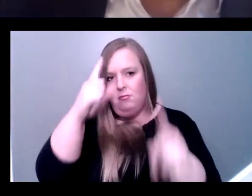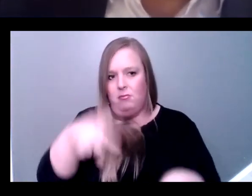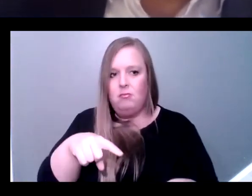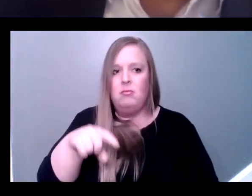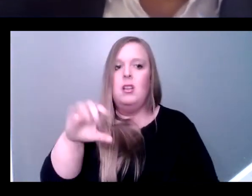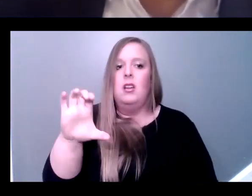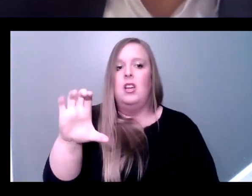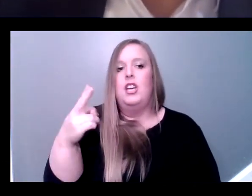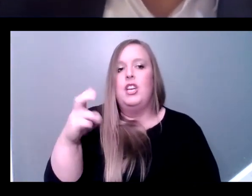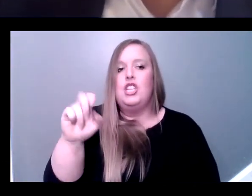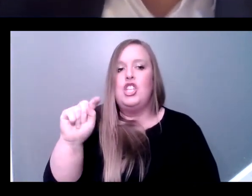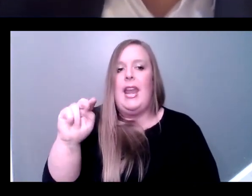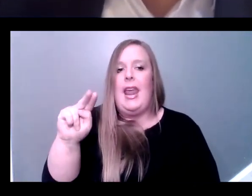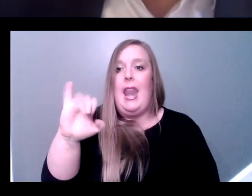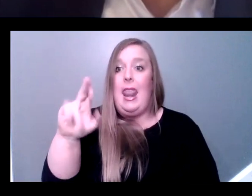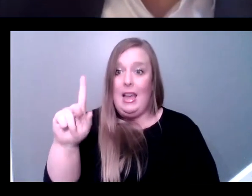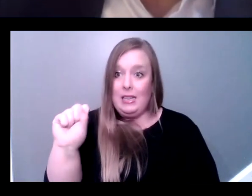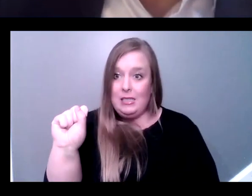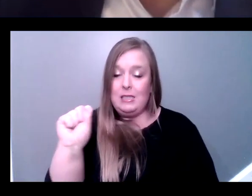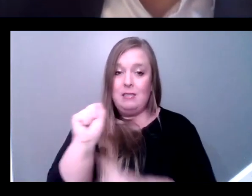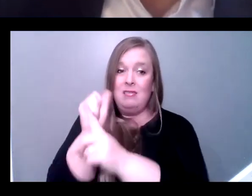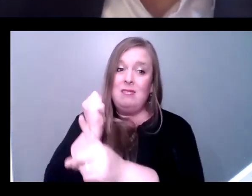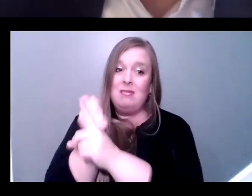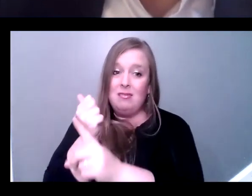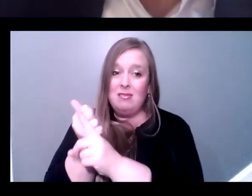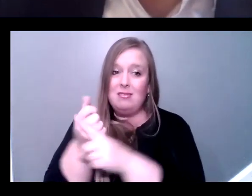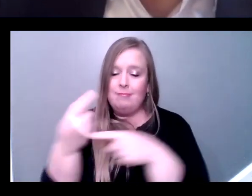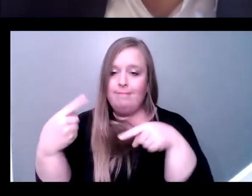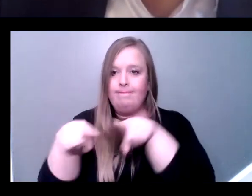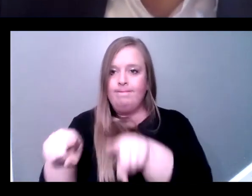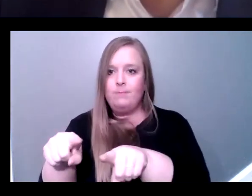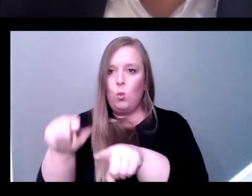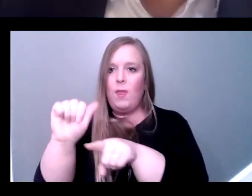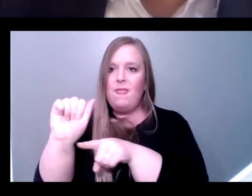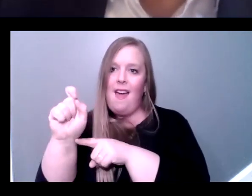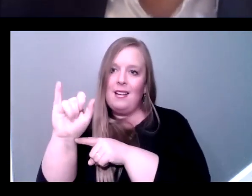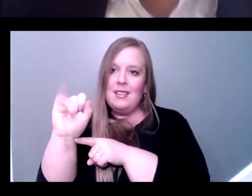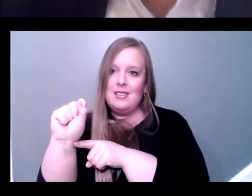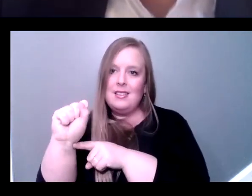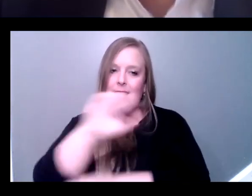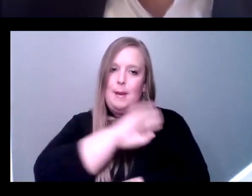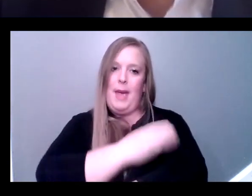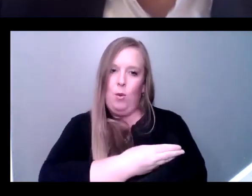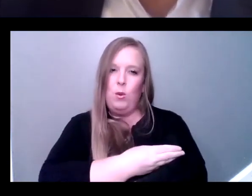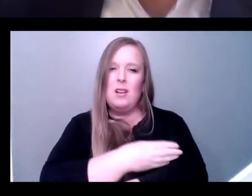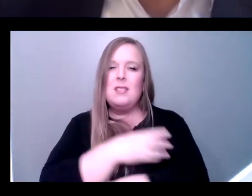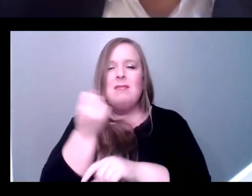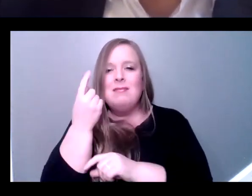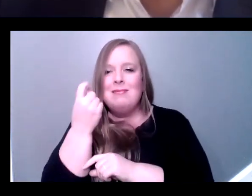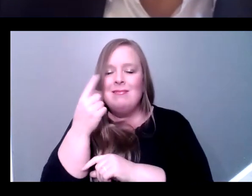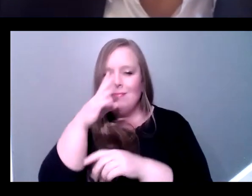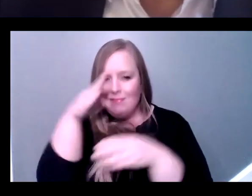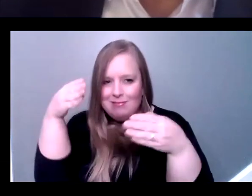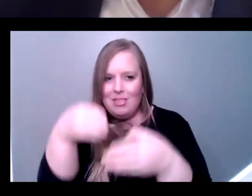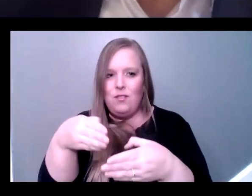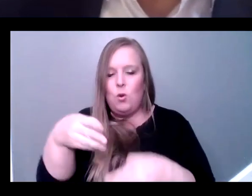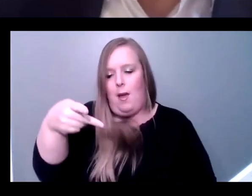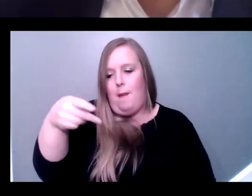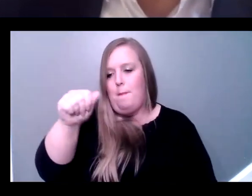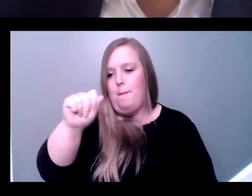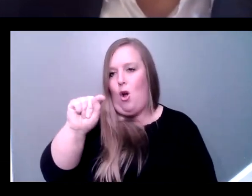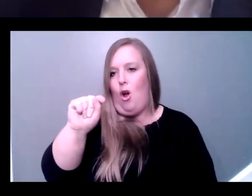committed genocide to create a purely Croatian state. Now, they were quite brutal,